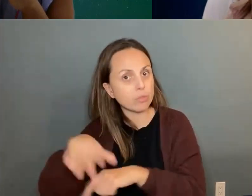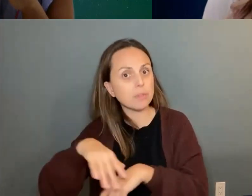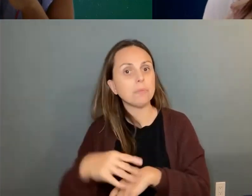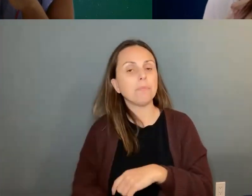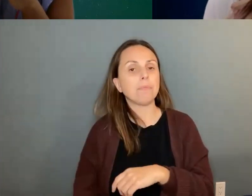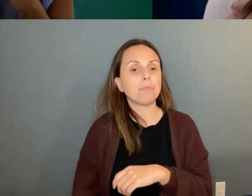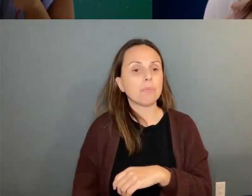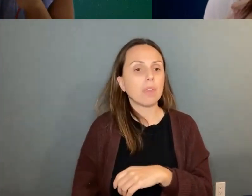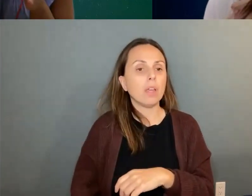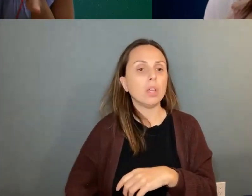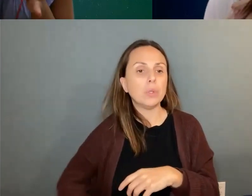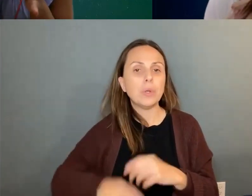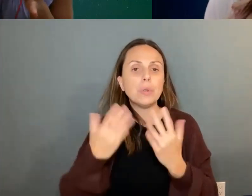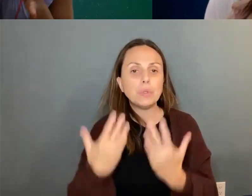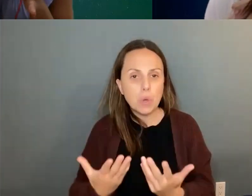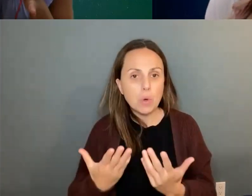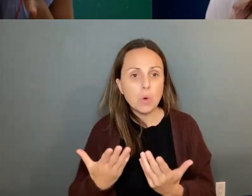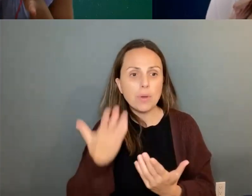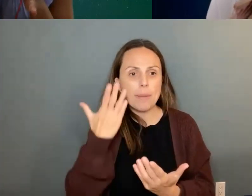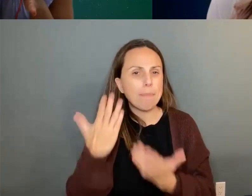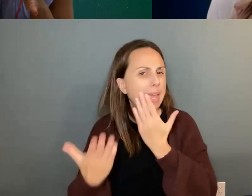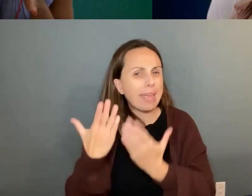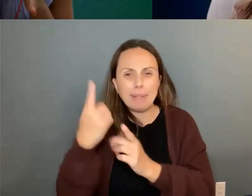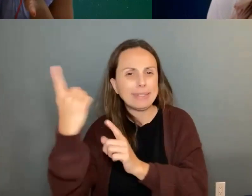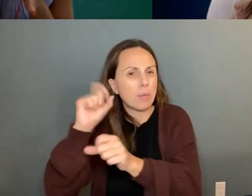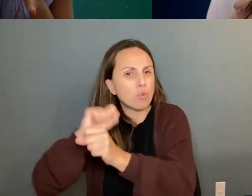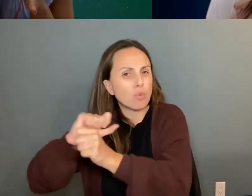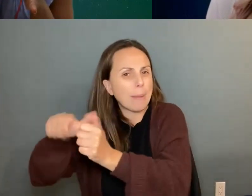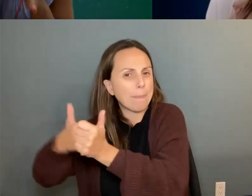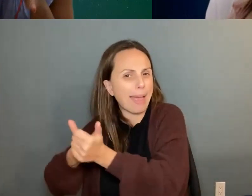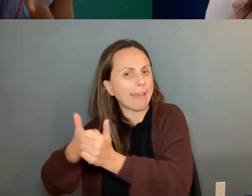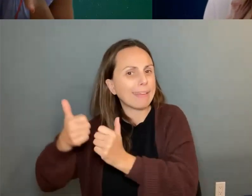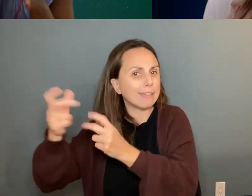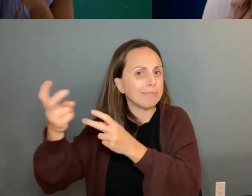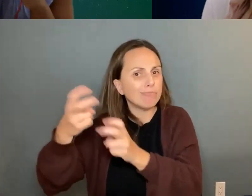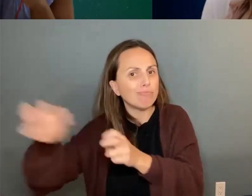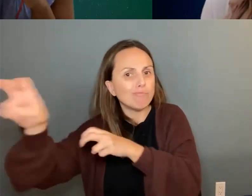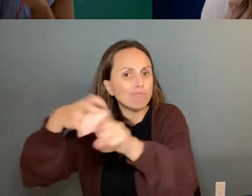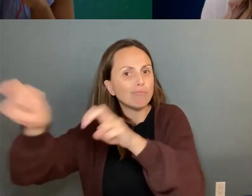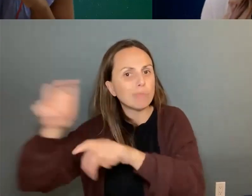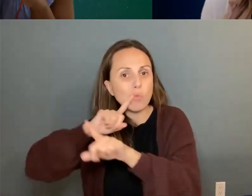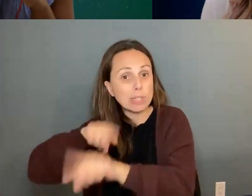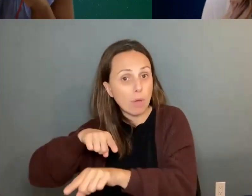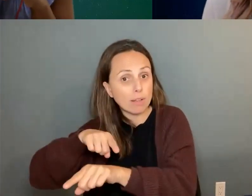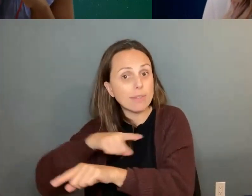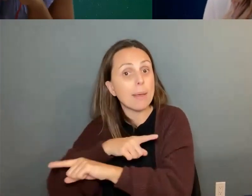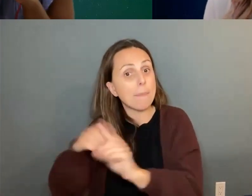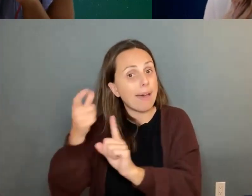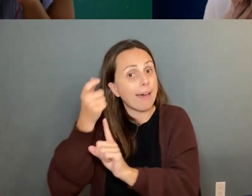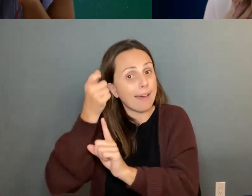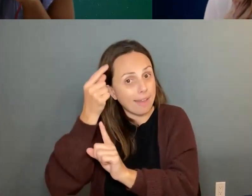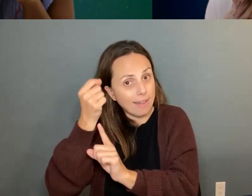So there must have been someone on the back end triaging those responses, but there was